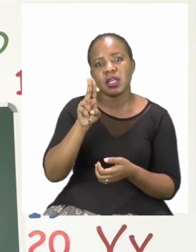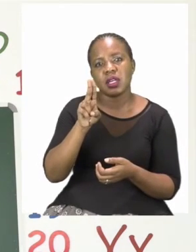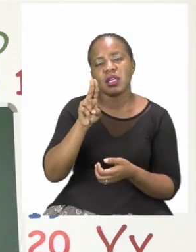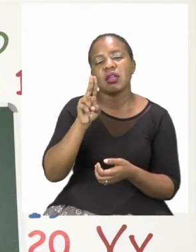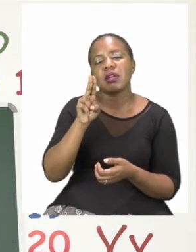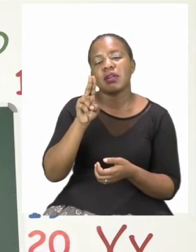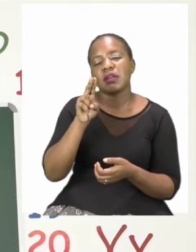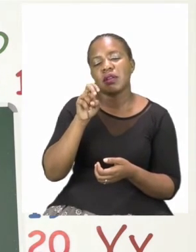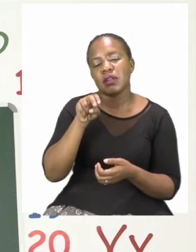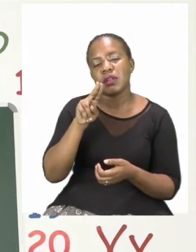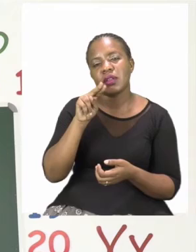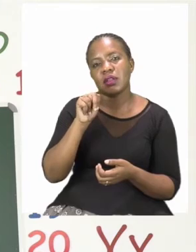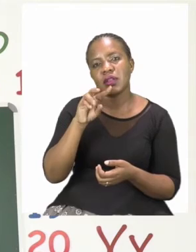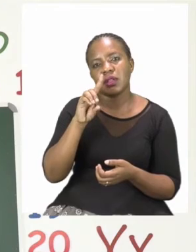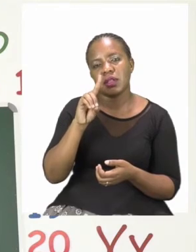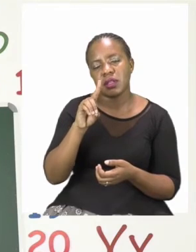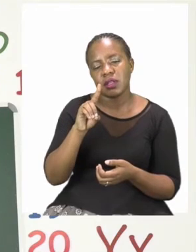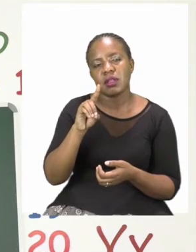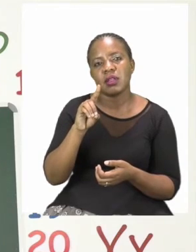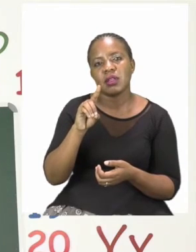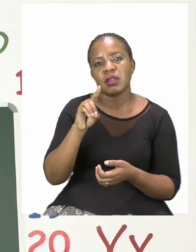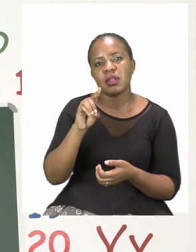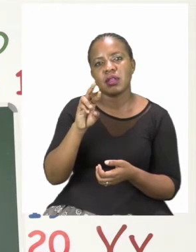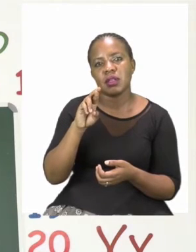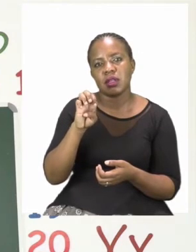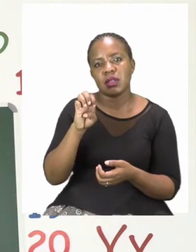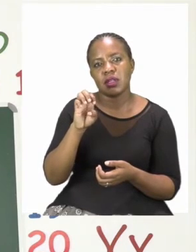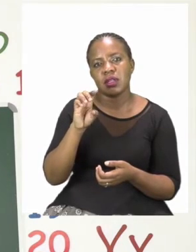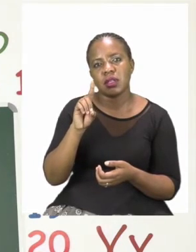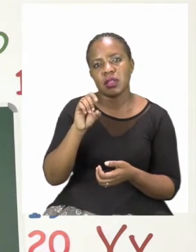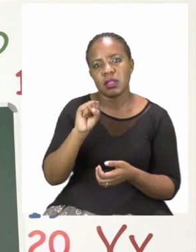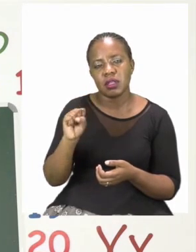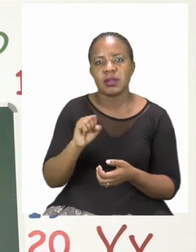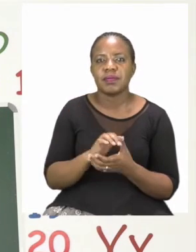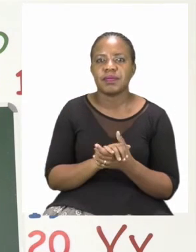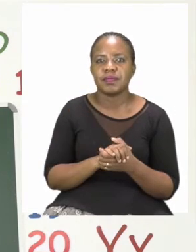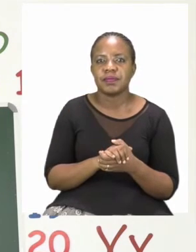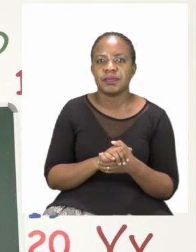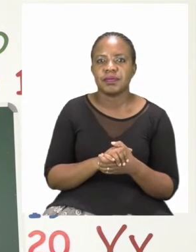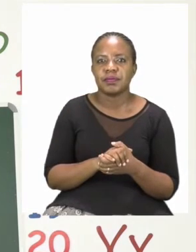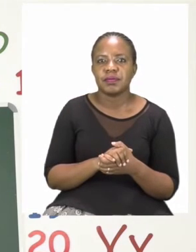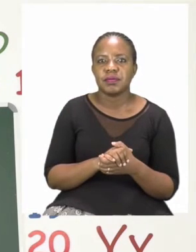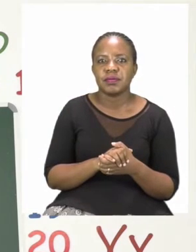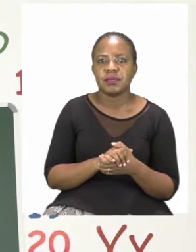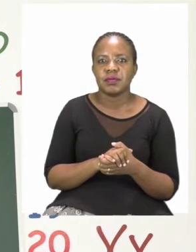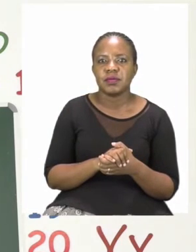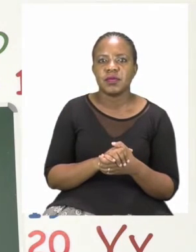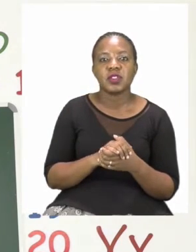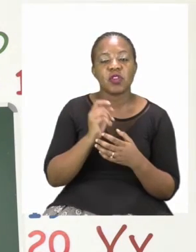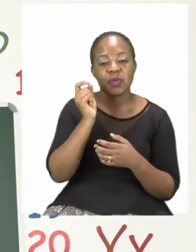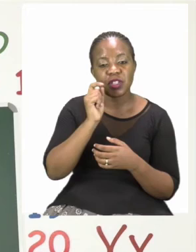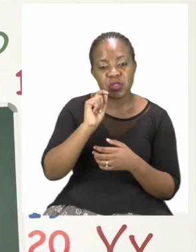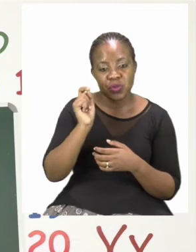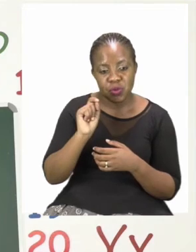904 is equal to hundreds. So you're going to write your